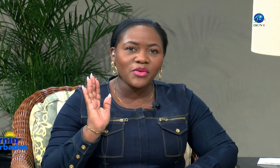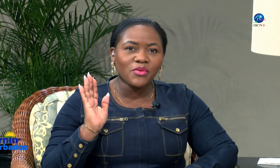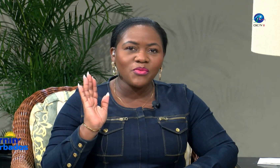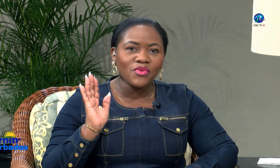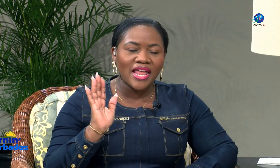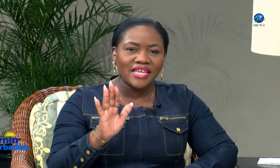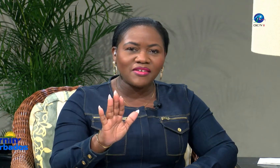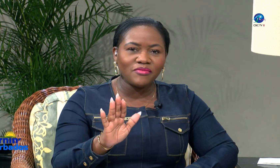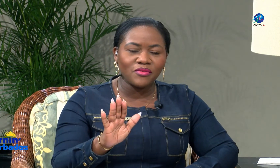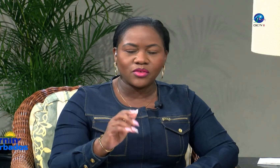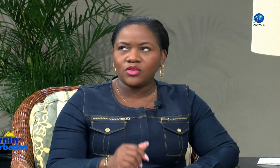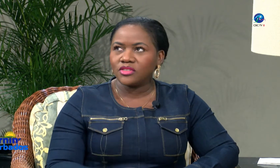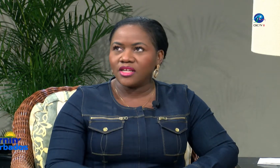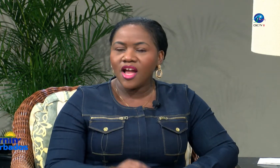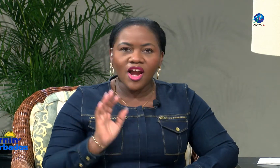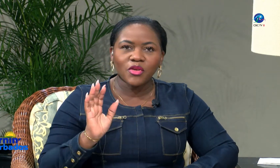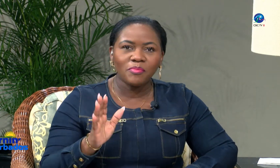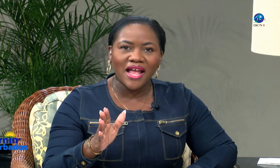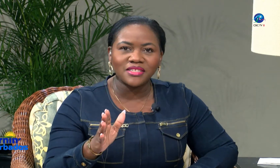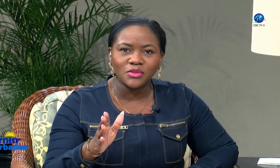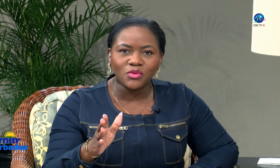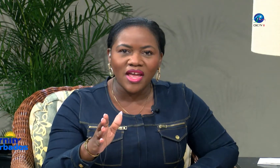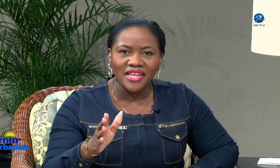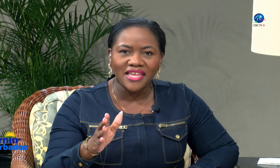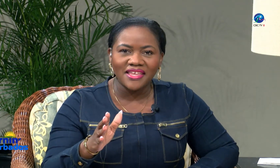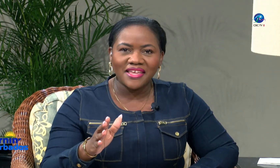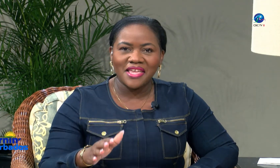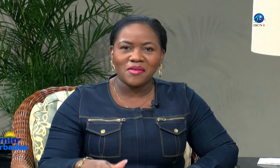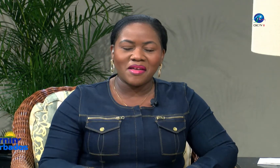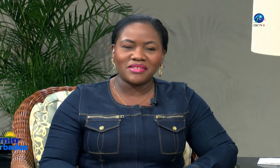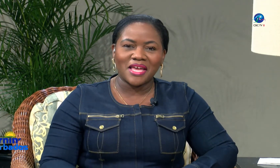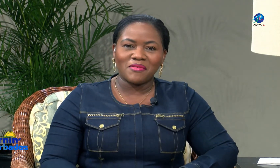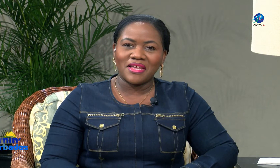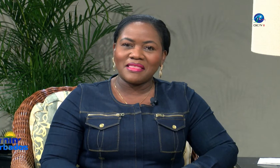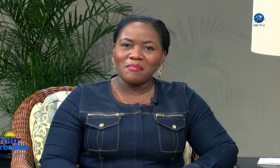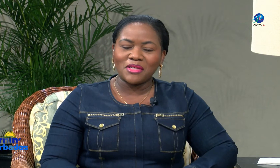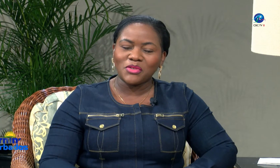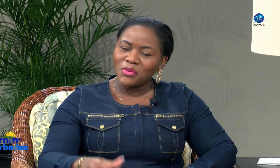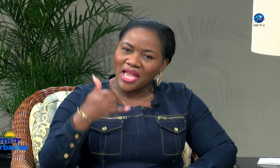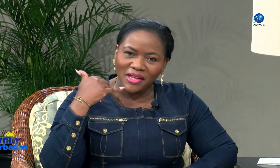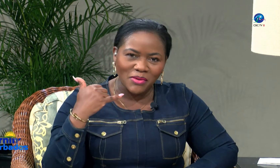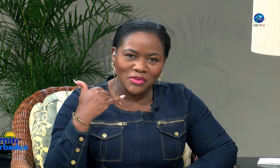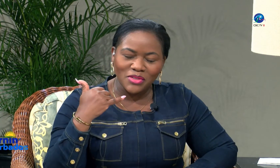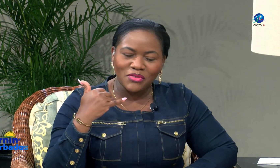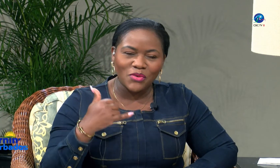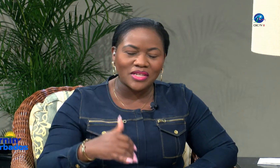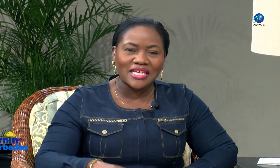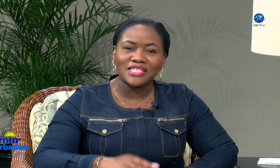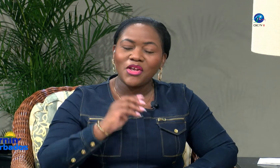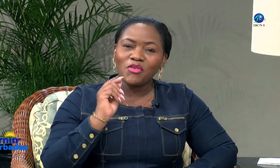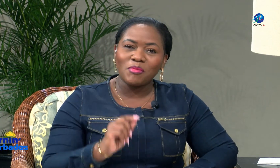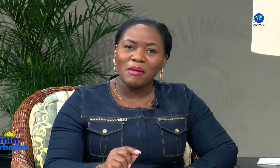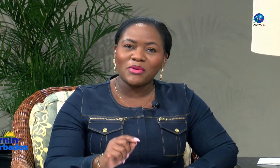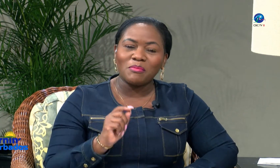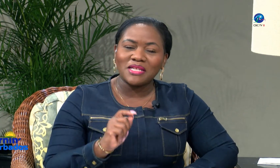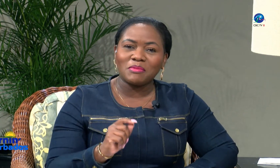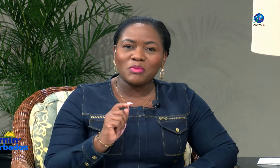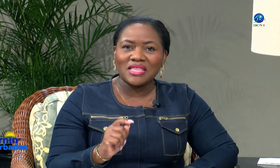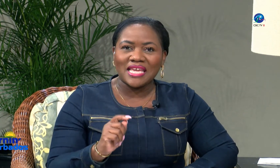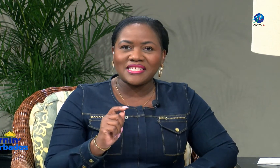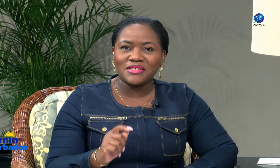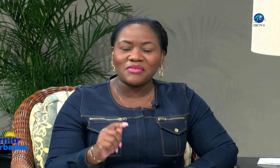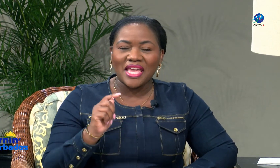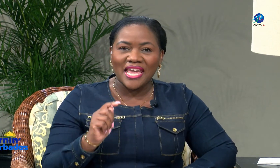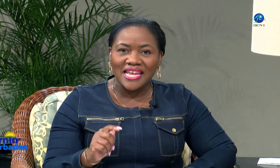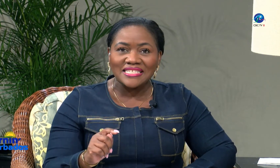are you ready? Are you back to school ready? Yeah, you have to get it right. Then make sure you get close to the phone lines. Remember, you must